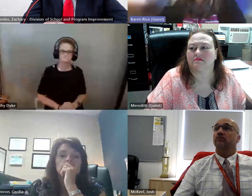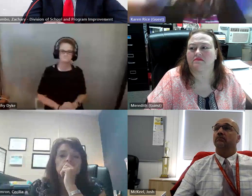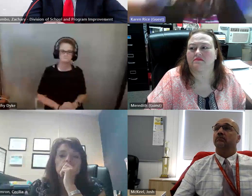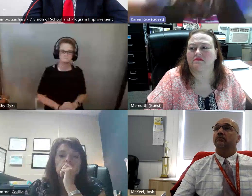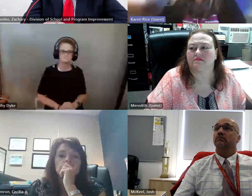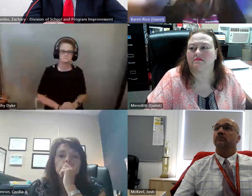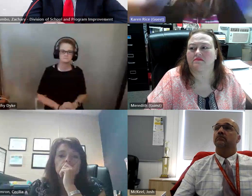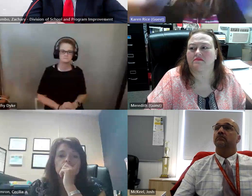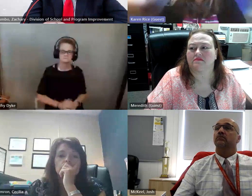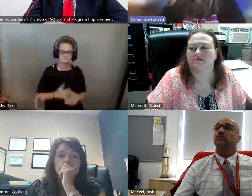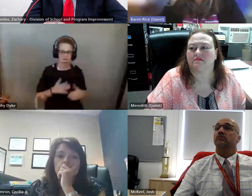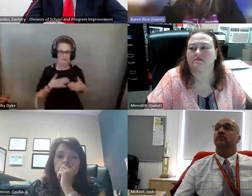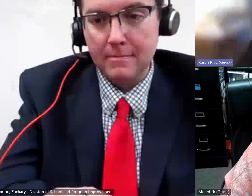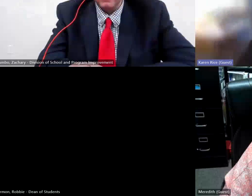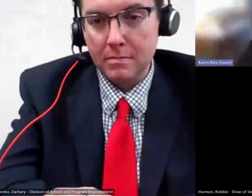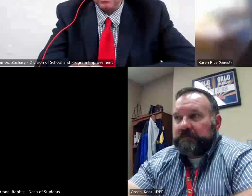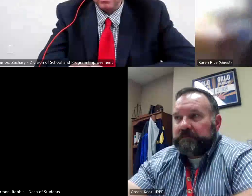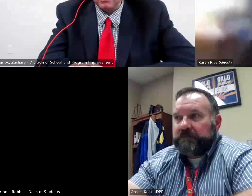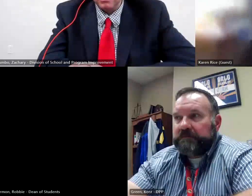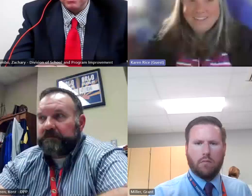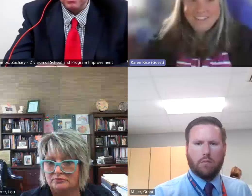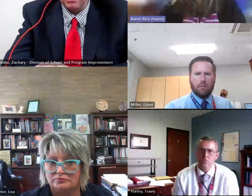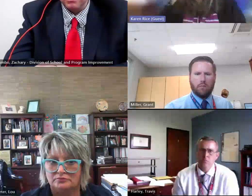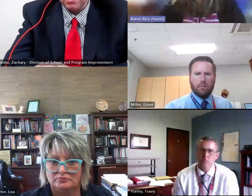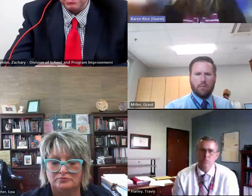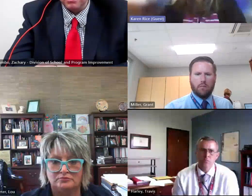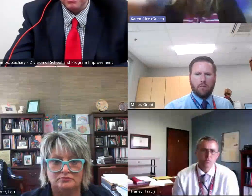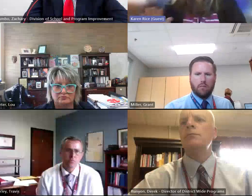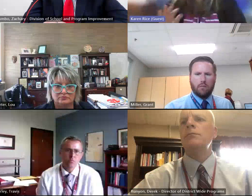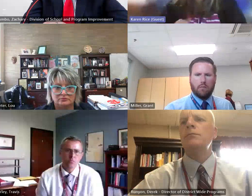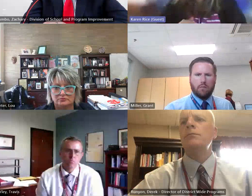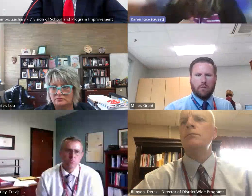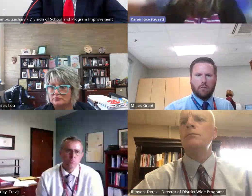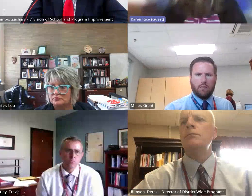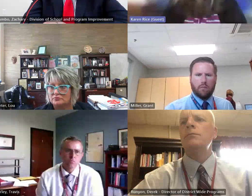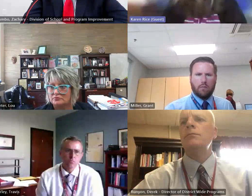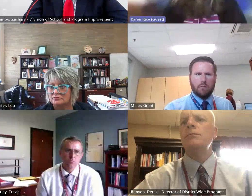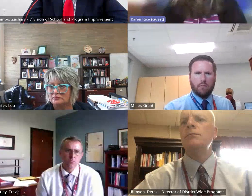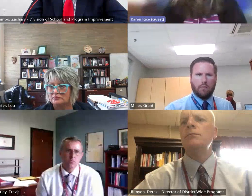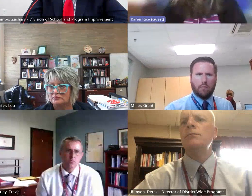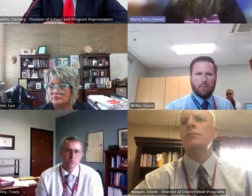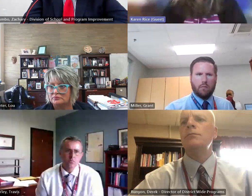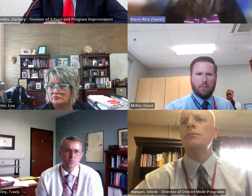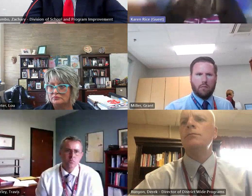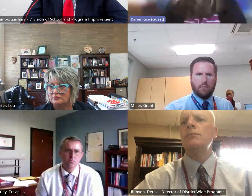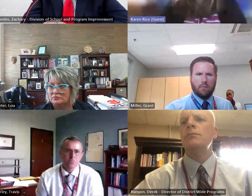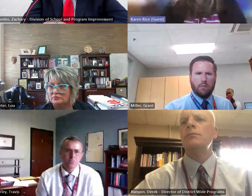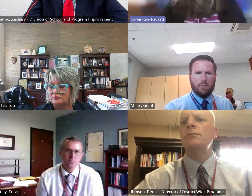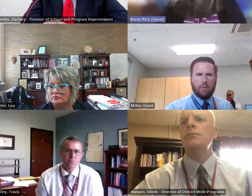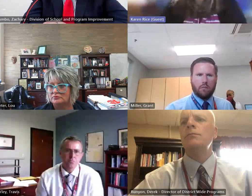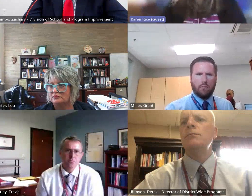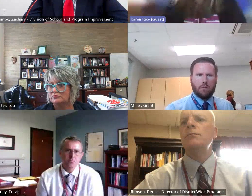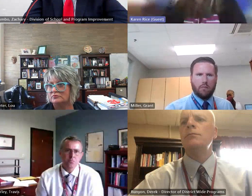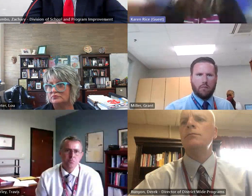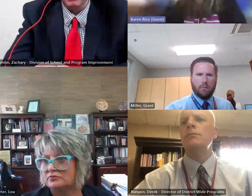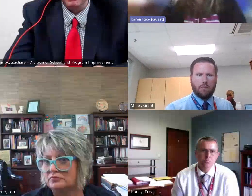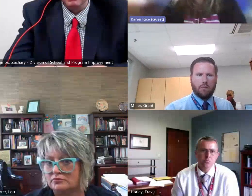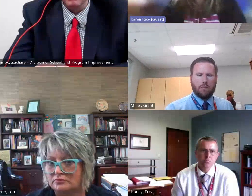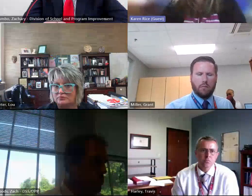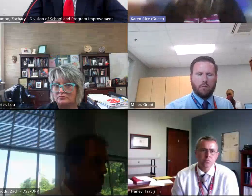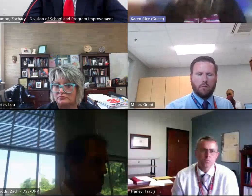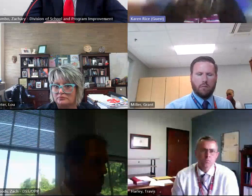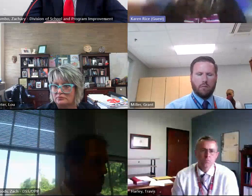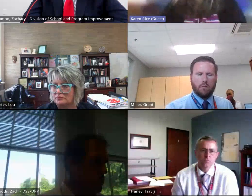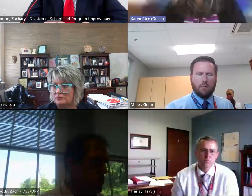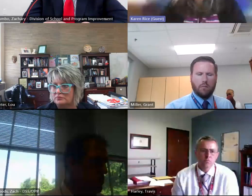I'm happy to answer any questions as well. And as I said, I'll put some of these examples that we didn't get to into an email for Zach so he can share with you the slides